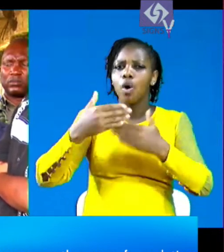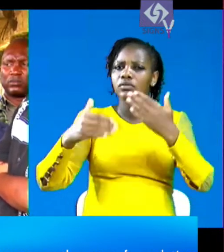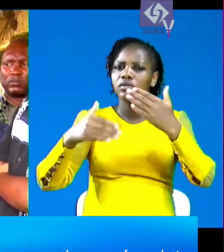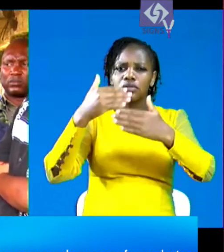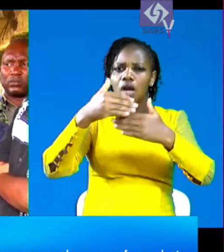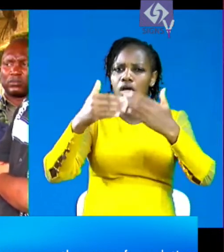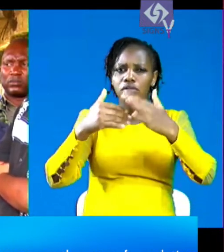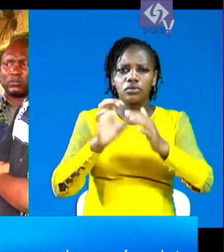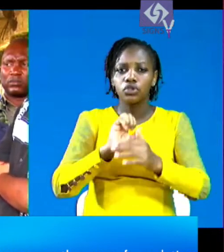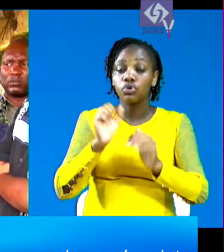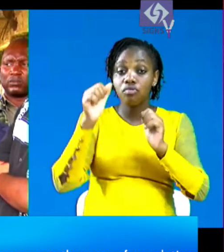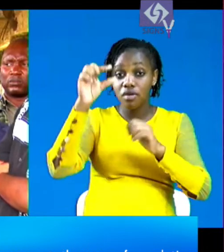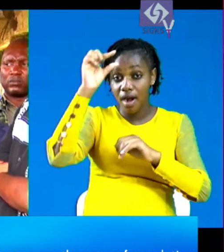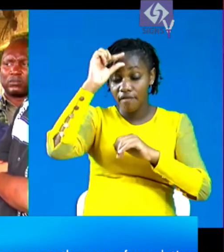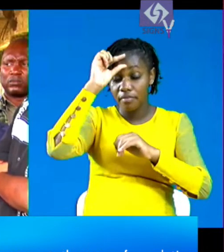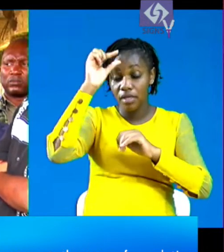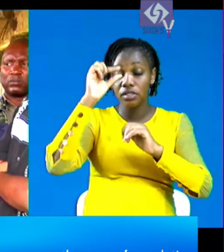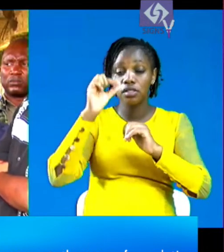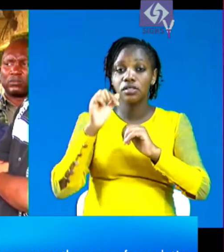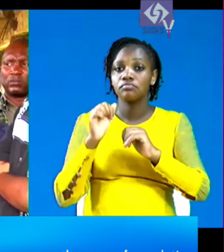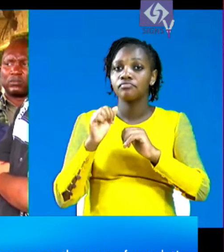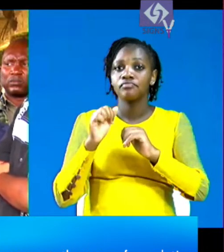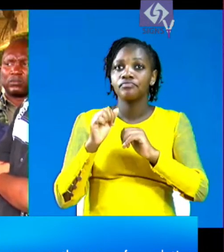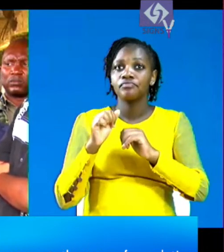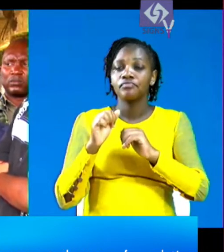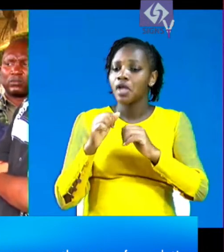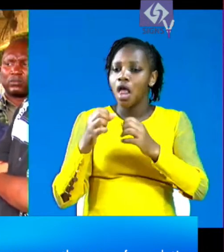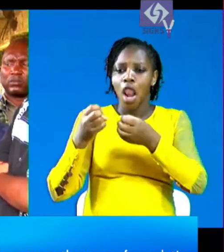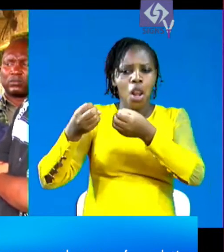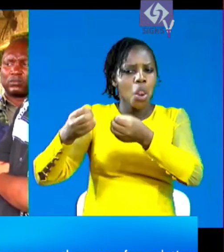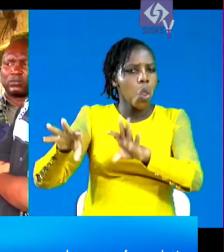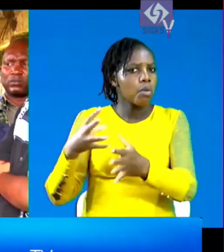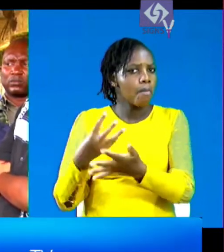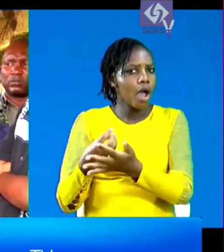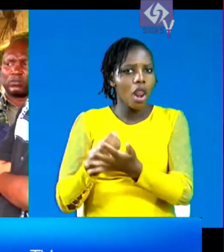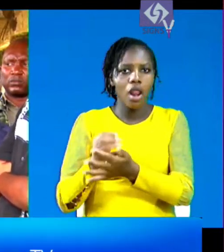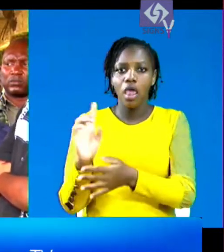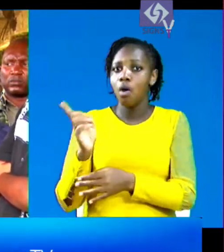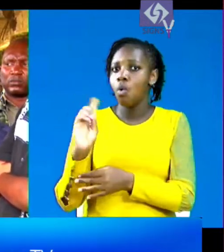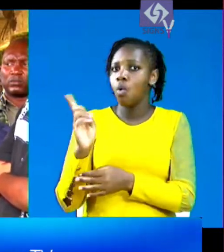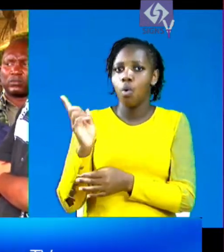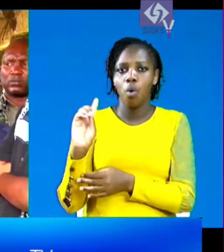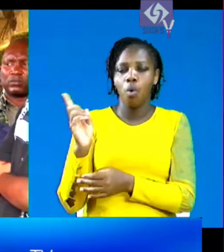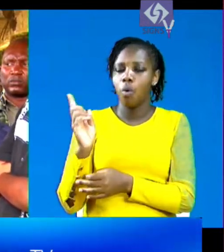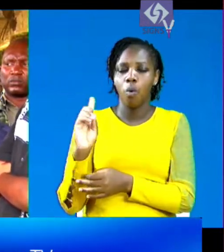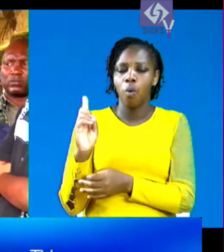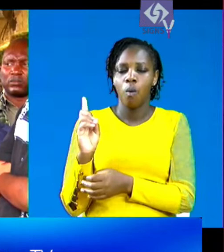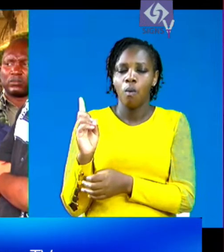the government does not incur some losses in terms of interests.